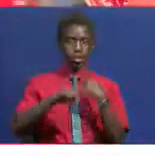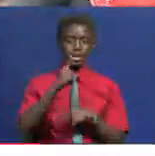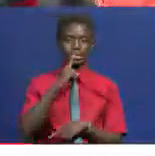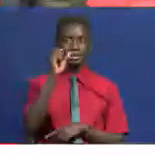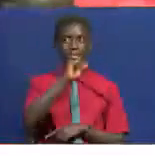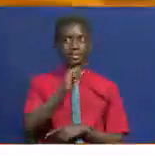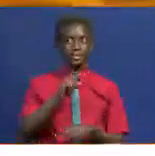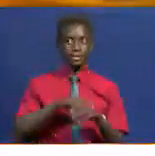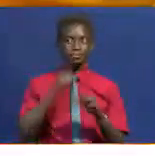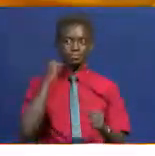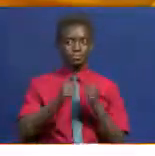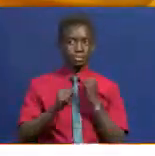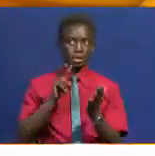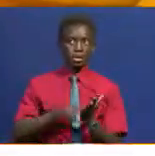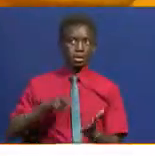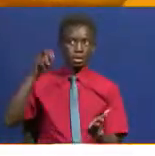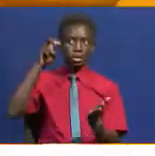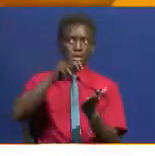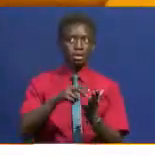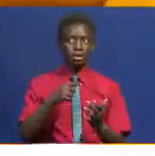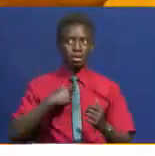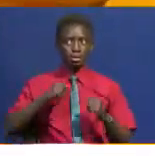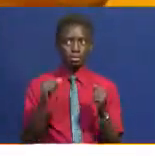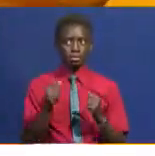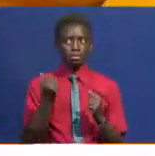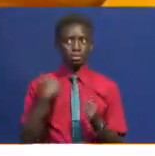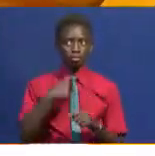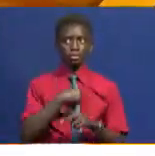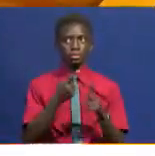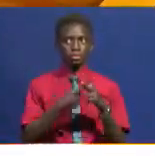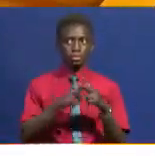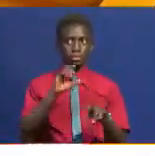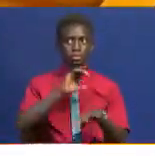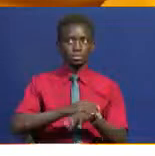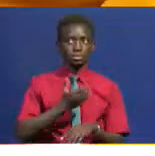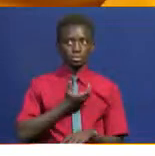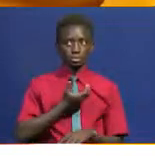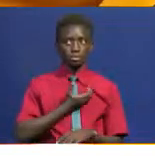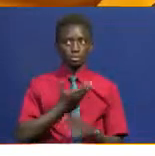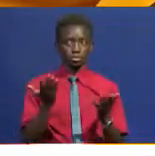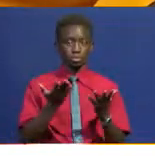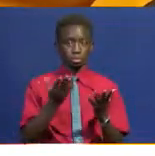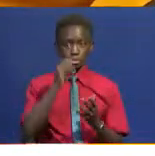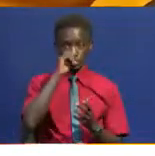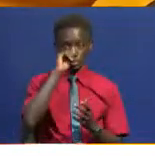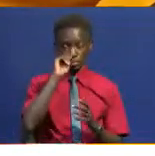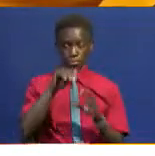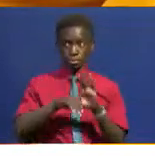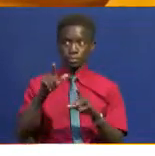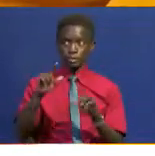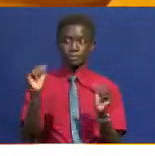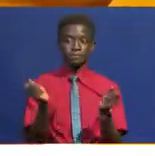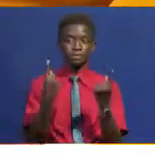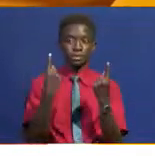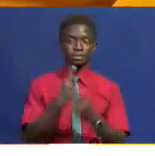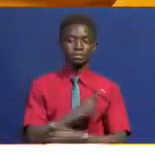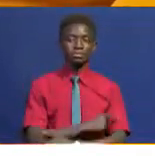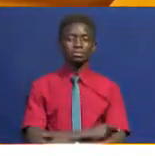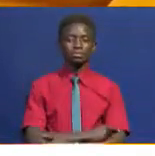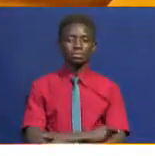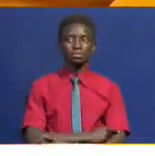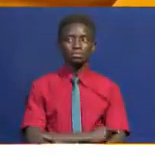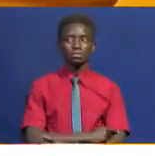jump. I'm happy that at least we are starting to get the medals in these types of events. And